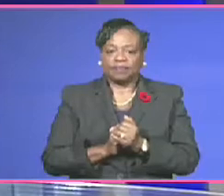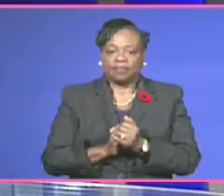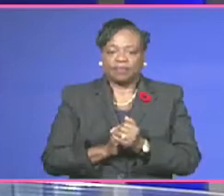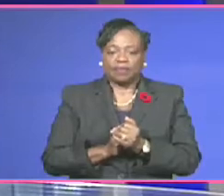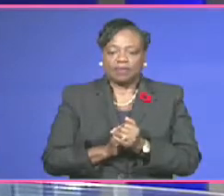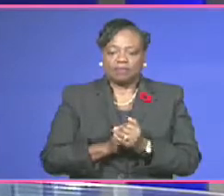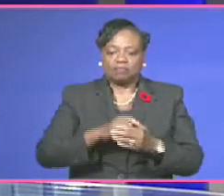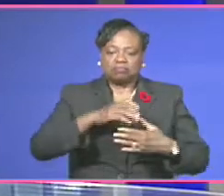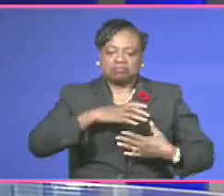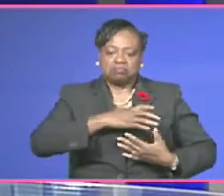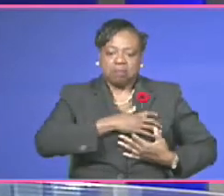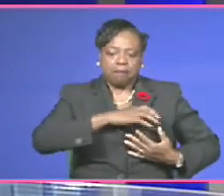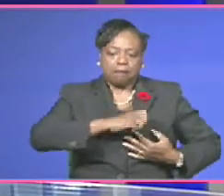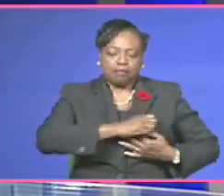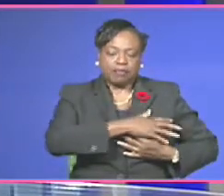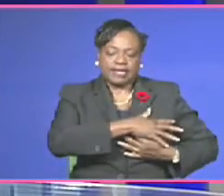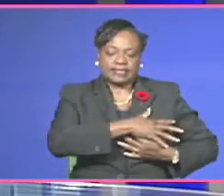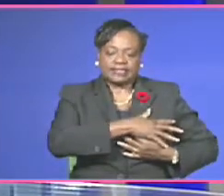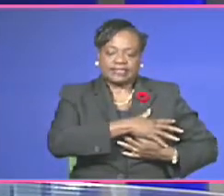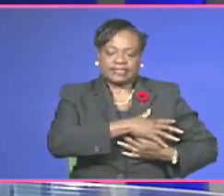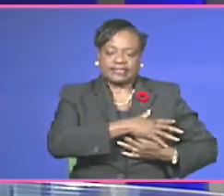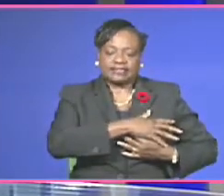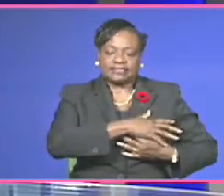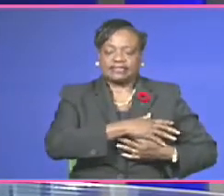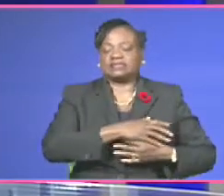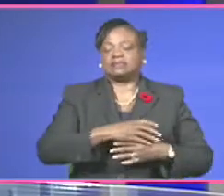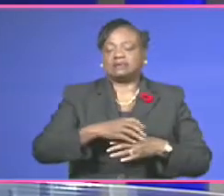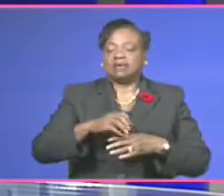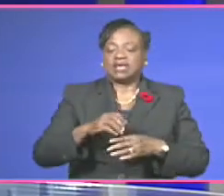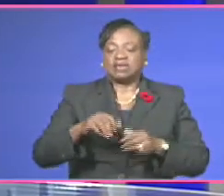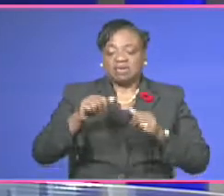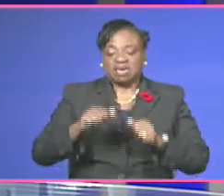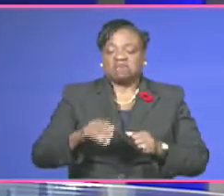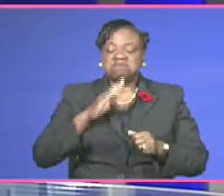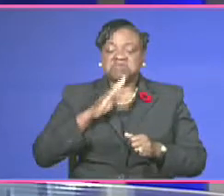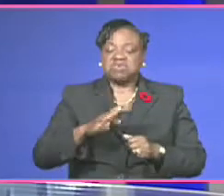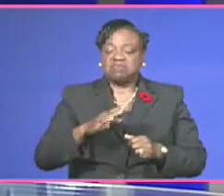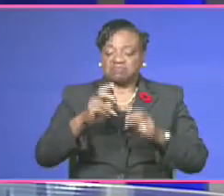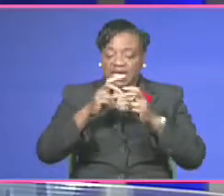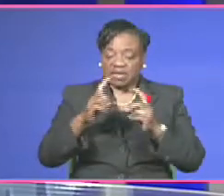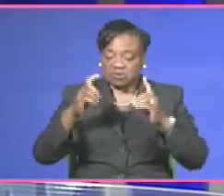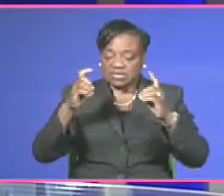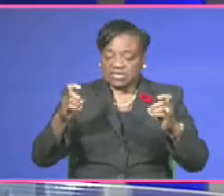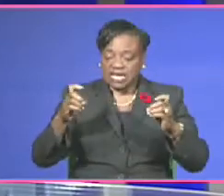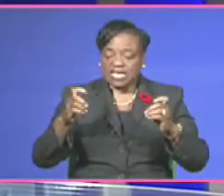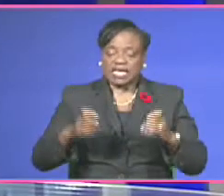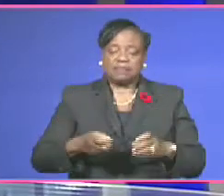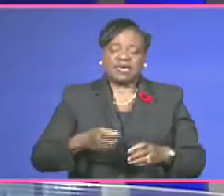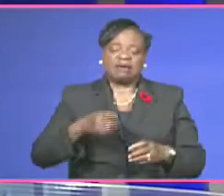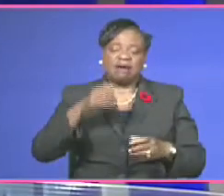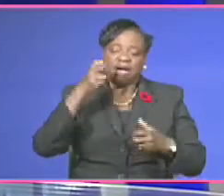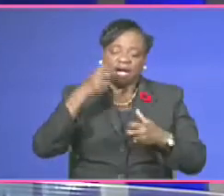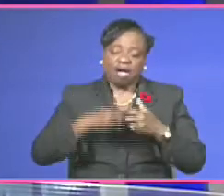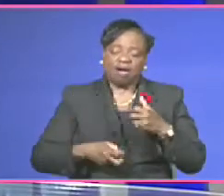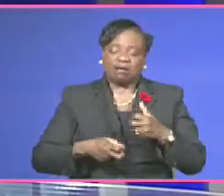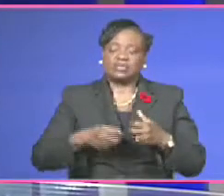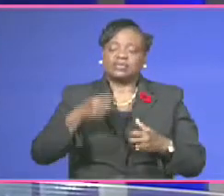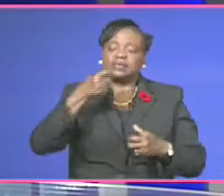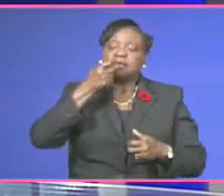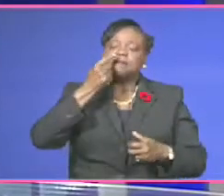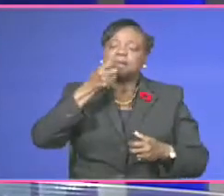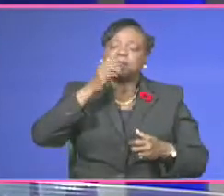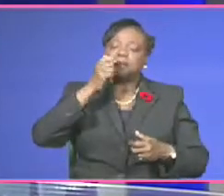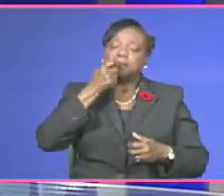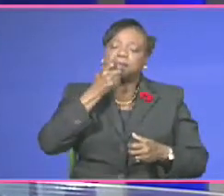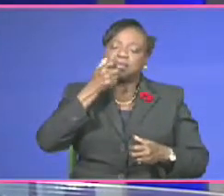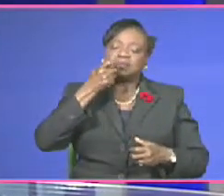Well, a breast cancer diagnosis can be a tough pill to swallow, especially if you have to lose your breasts. The entire ordeal is traumatic